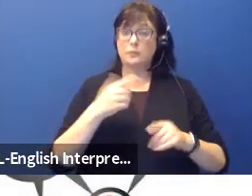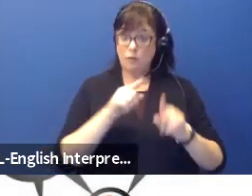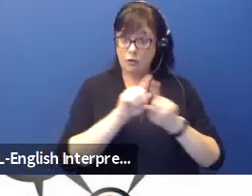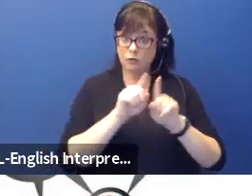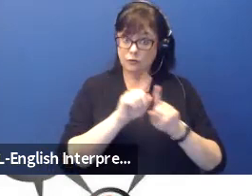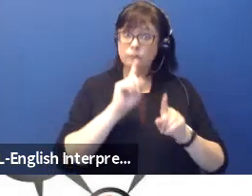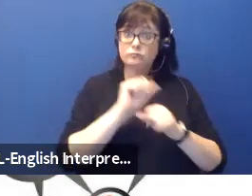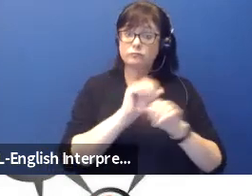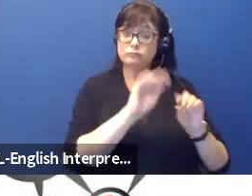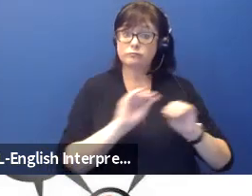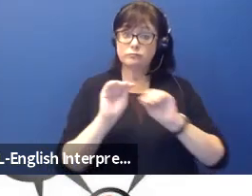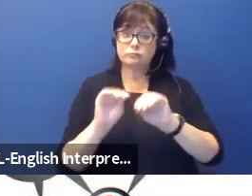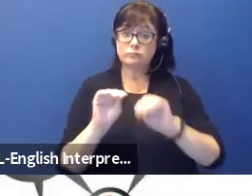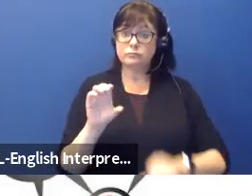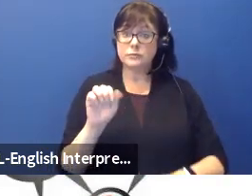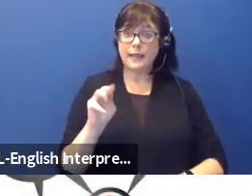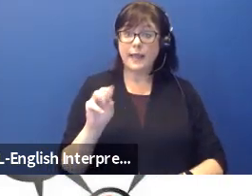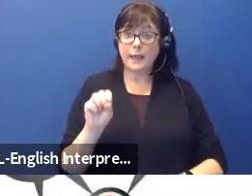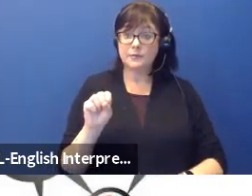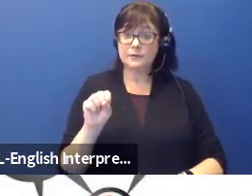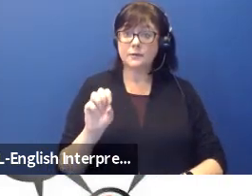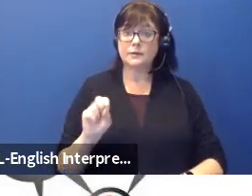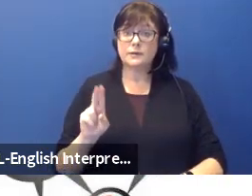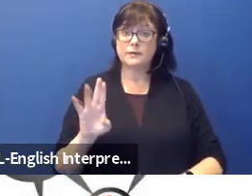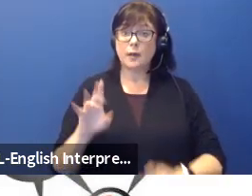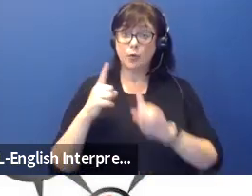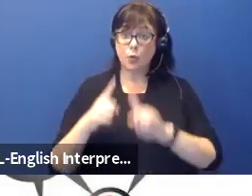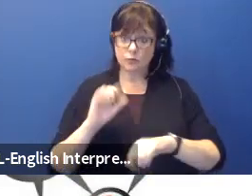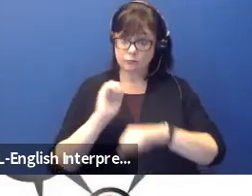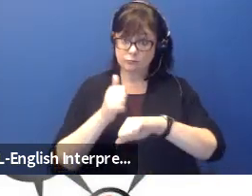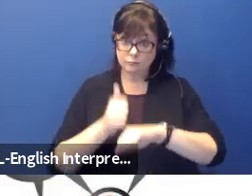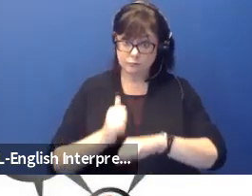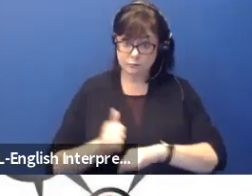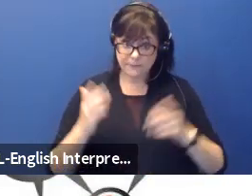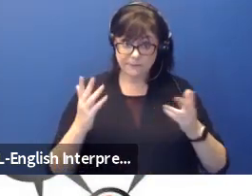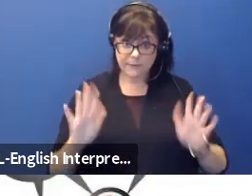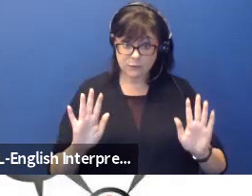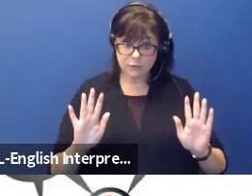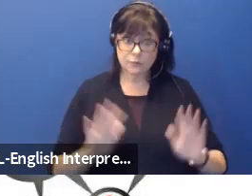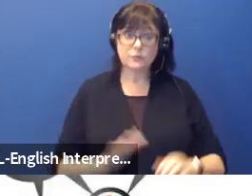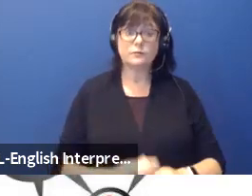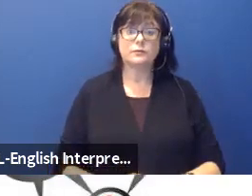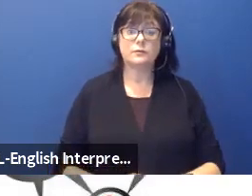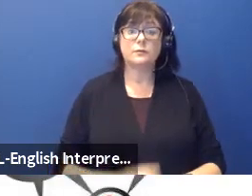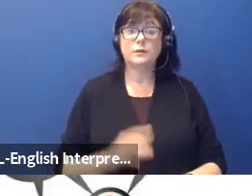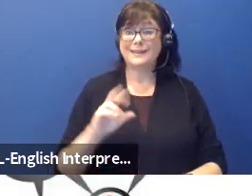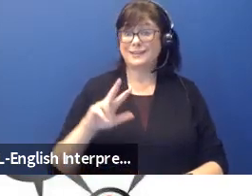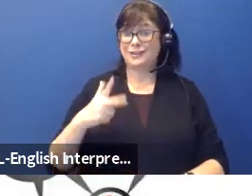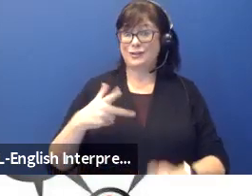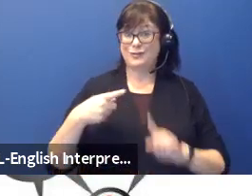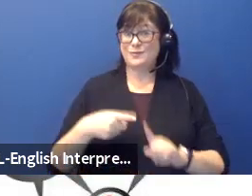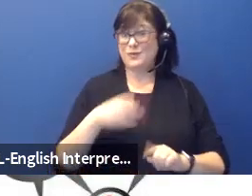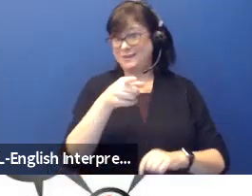goals? And, you know, as a double check in the third bullet here, before